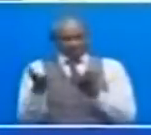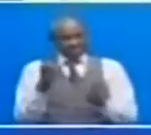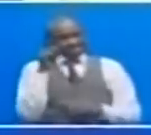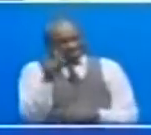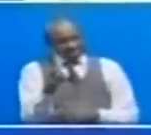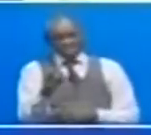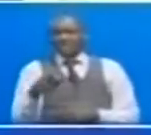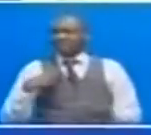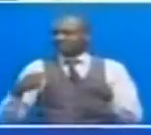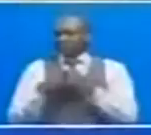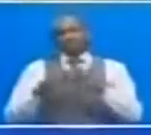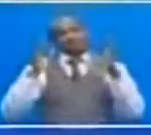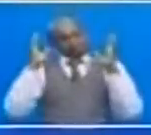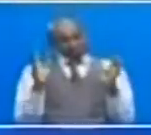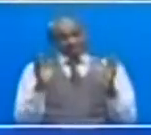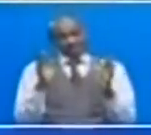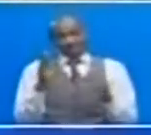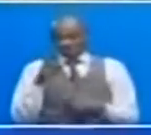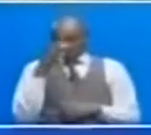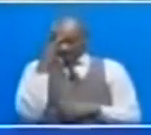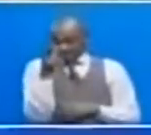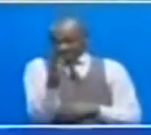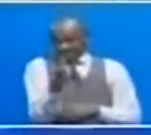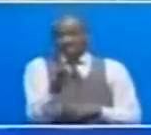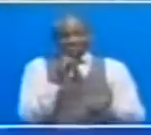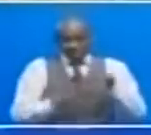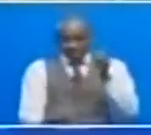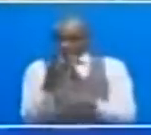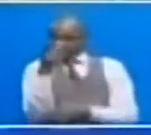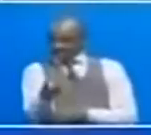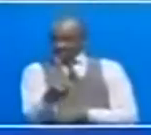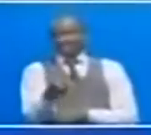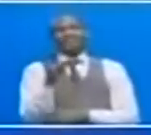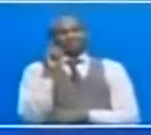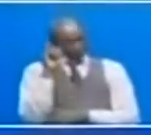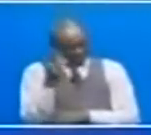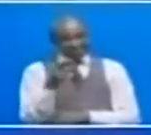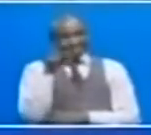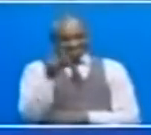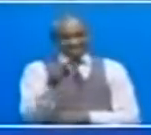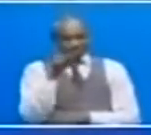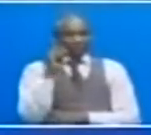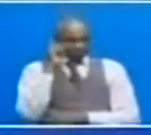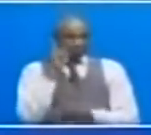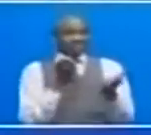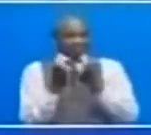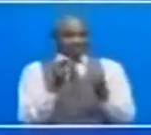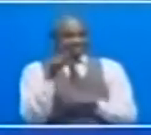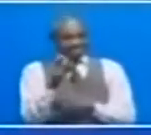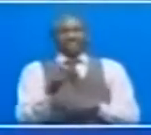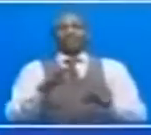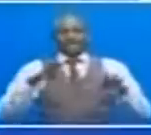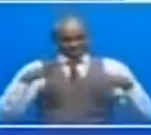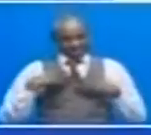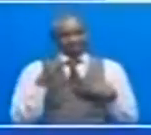still a significant challenge facing the country, and that the launch of SemaDoc as the first commercial telemedicine service was a welcome